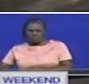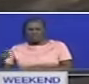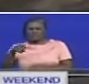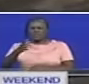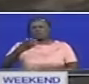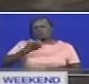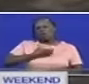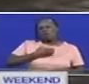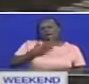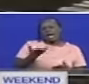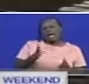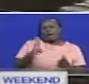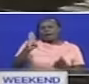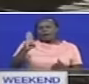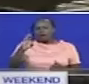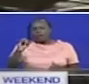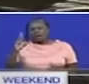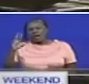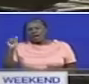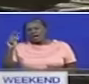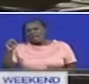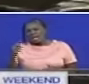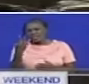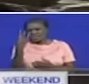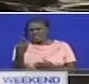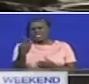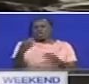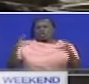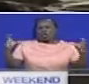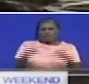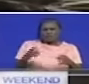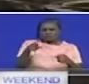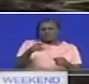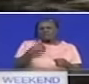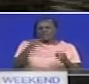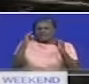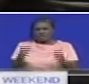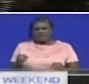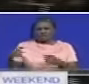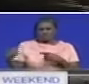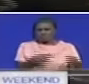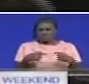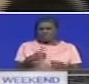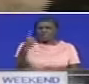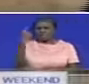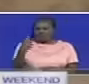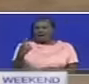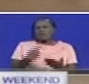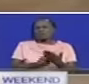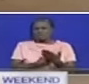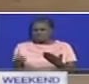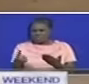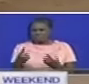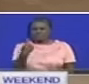to the Boranas, Gabra or Burji, three communities at the center of the latest bloodbath. For the last 1 week since the burning